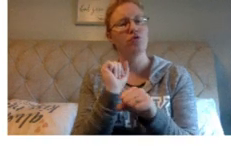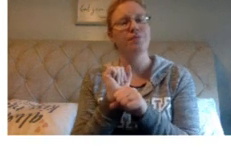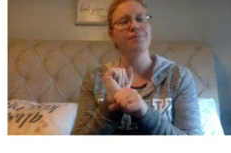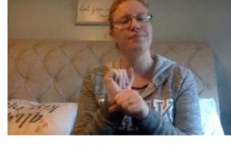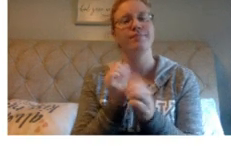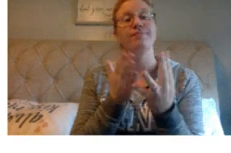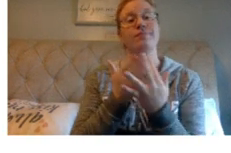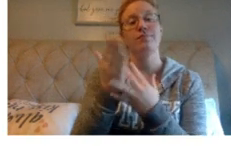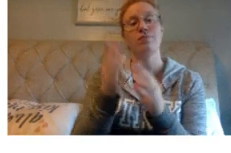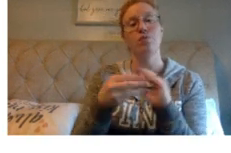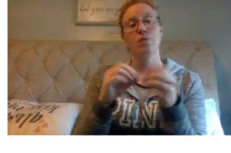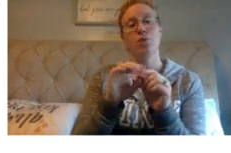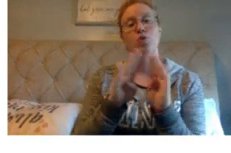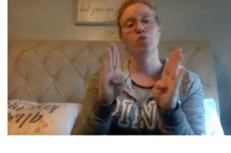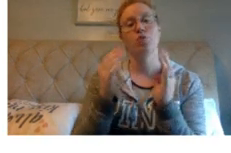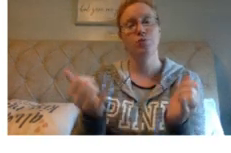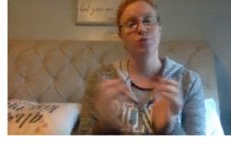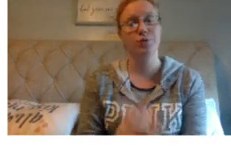the storyboard today.